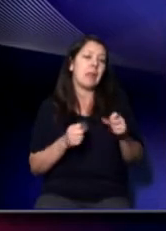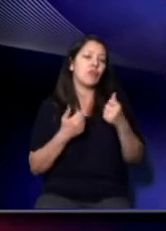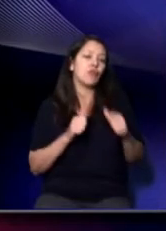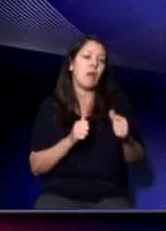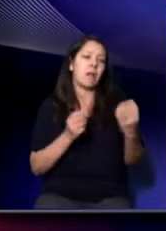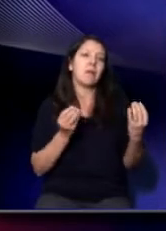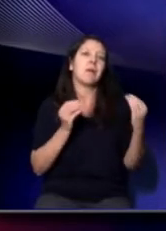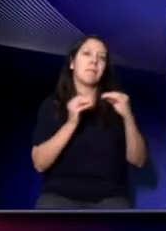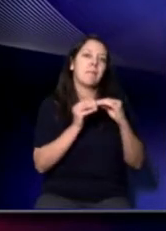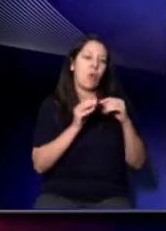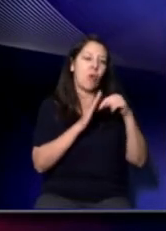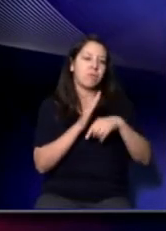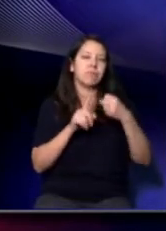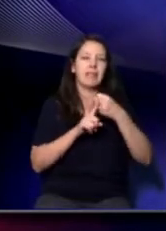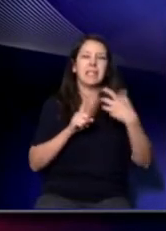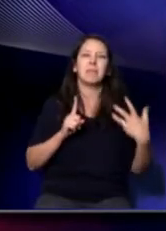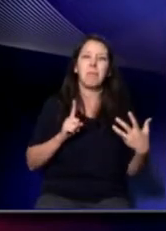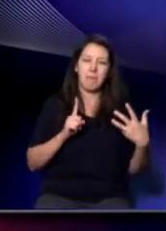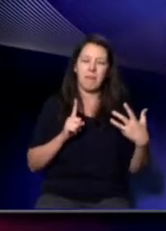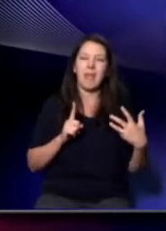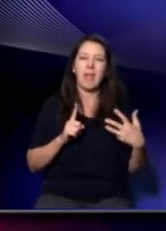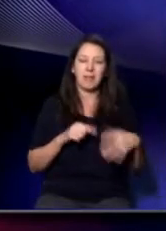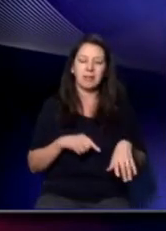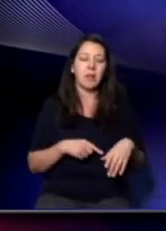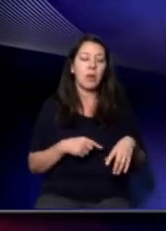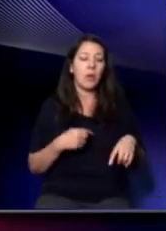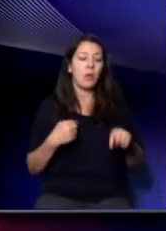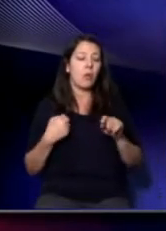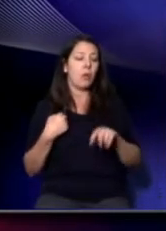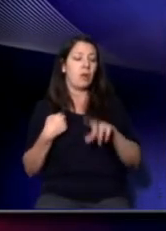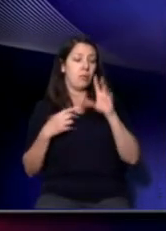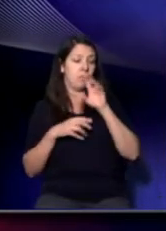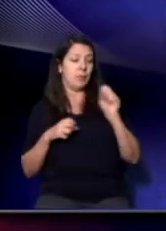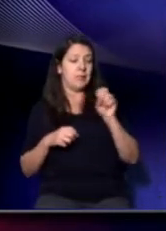upon. I agree. How about the